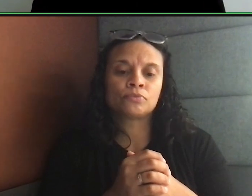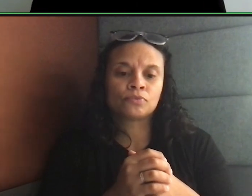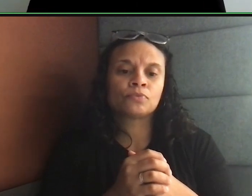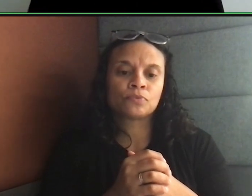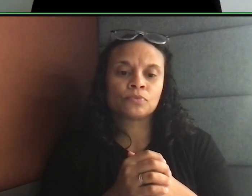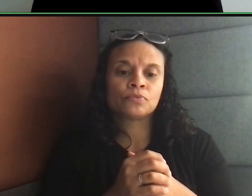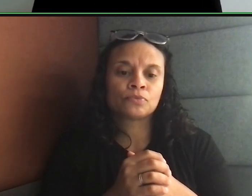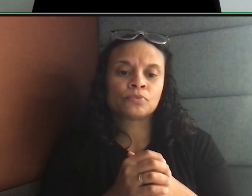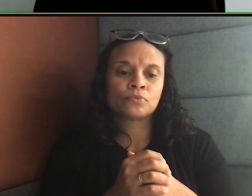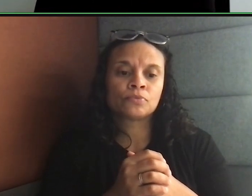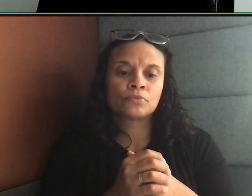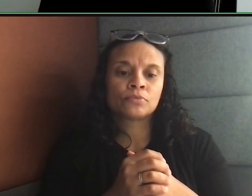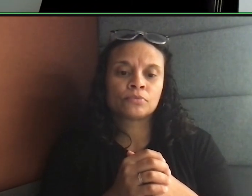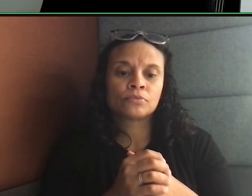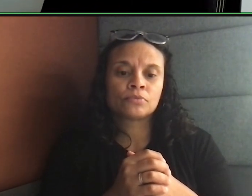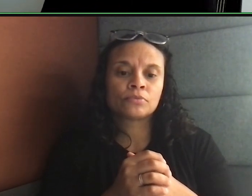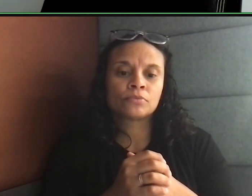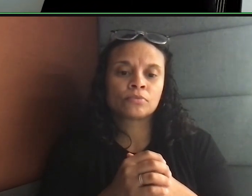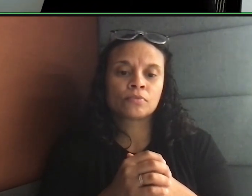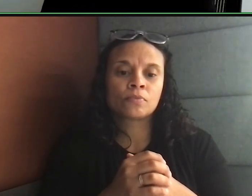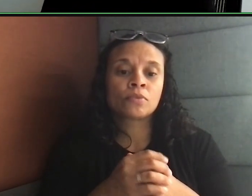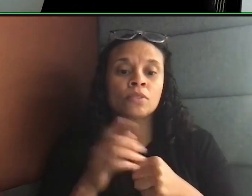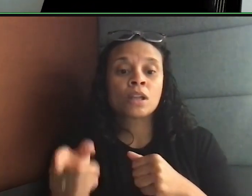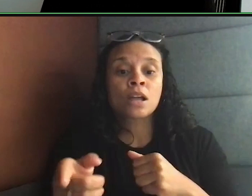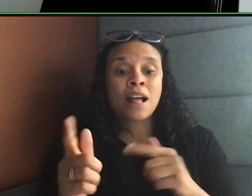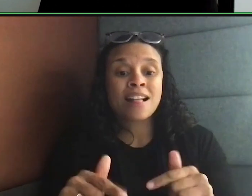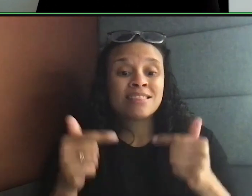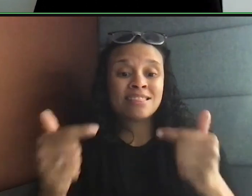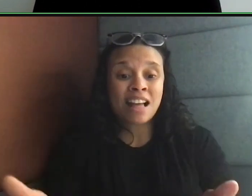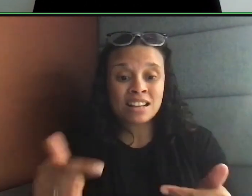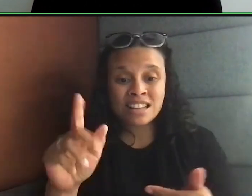Okay, I'll now turn it over to Kate Lewandowski from NDC.